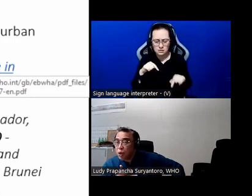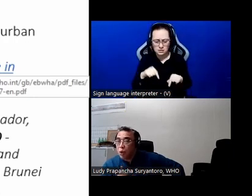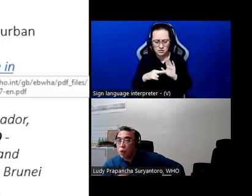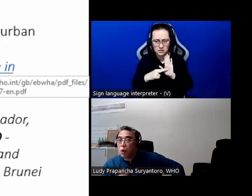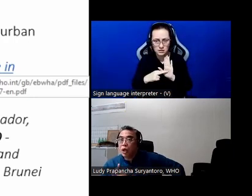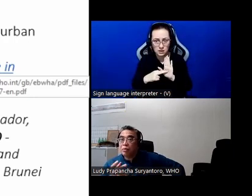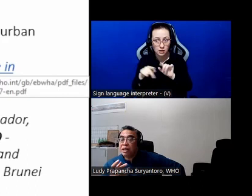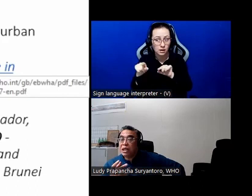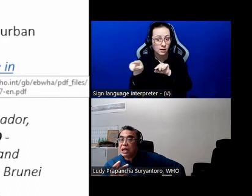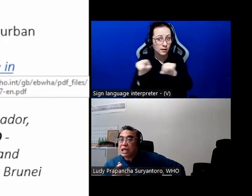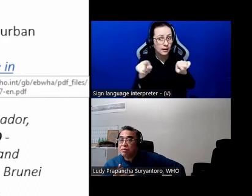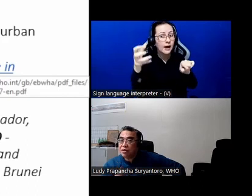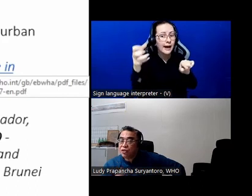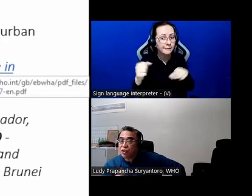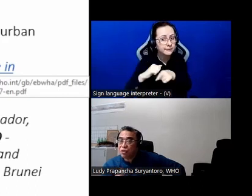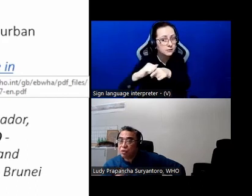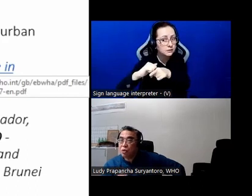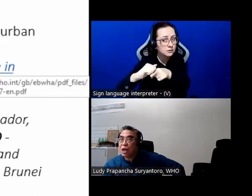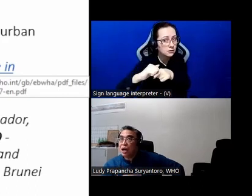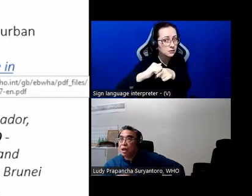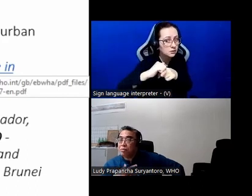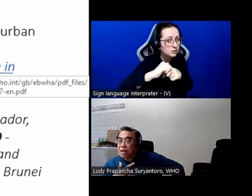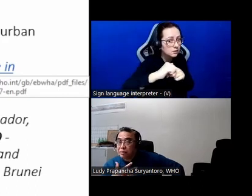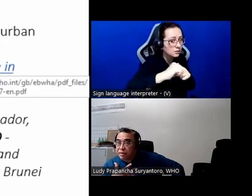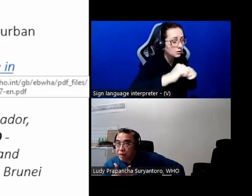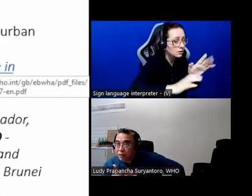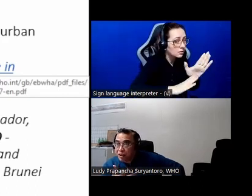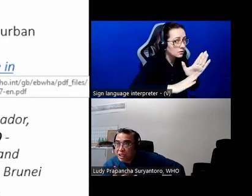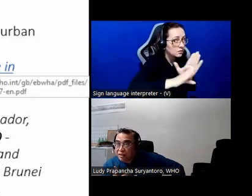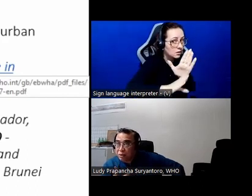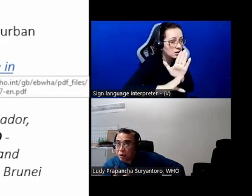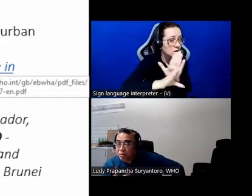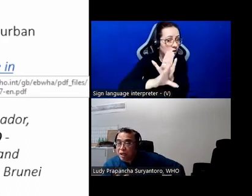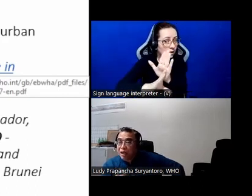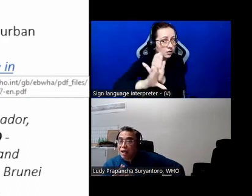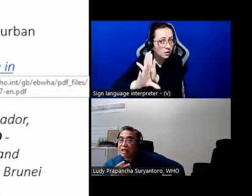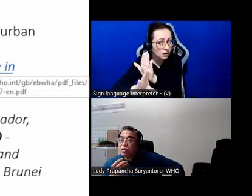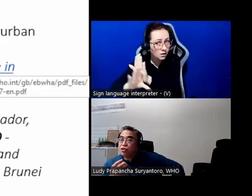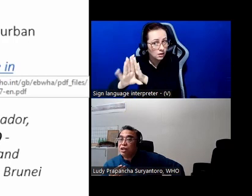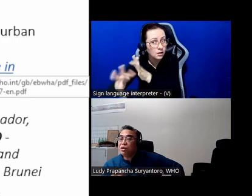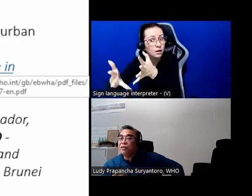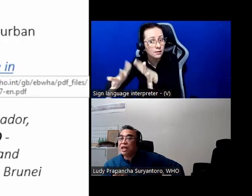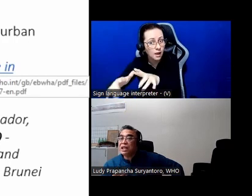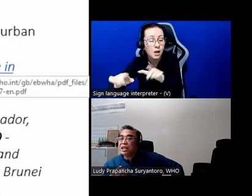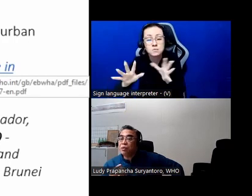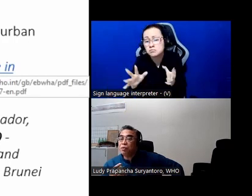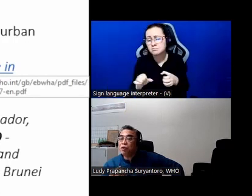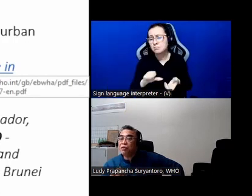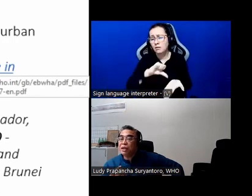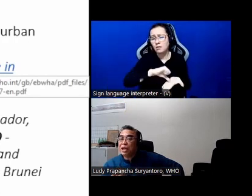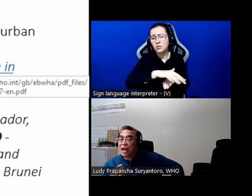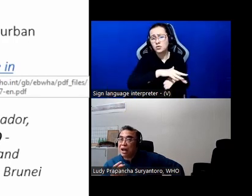cities, or a middle income countries or a medium type of cities in the world. I think during the COVID-19, it